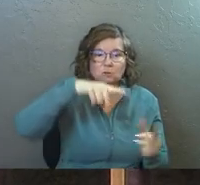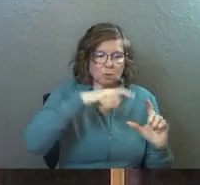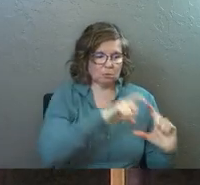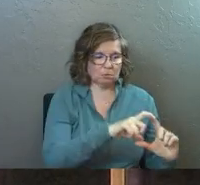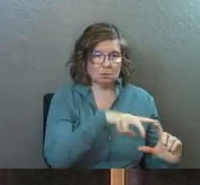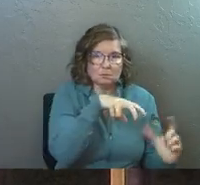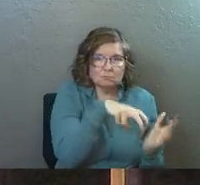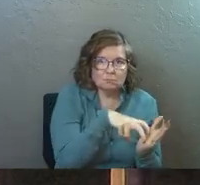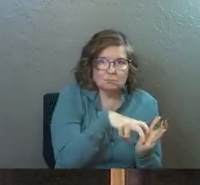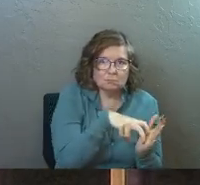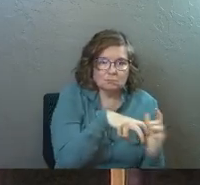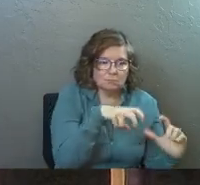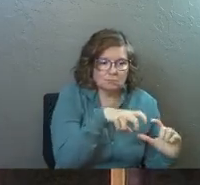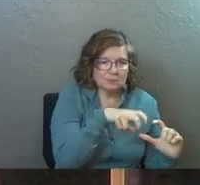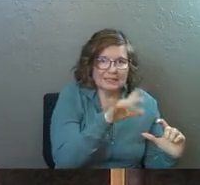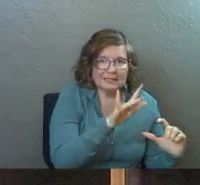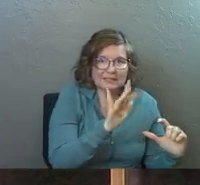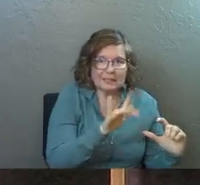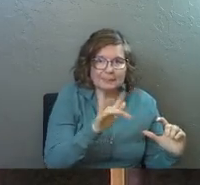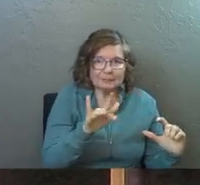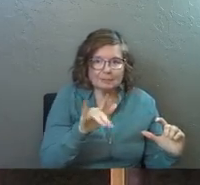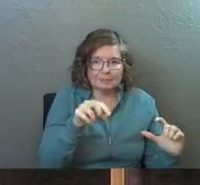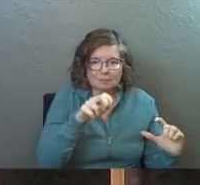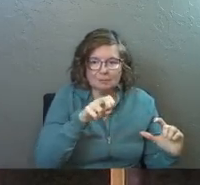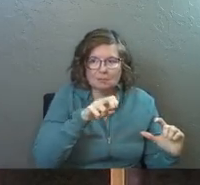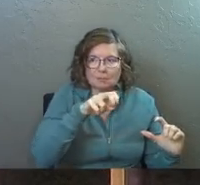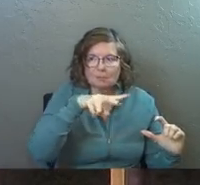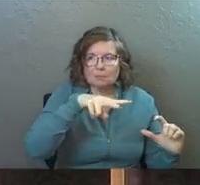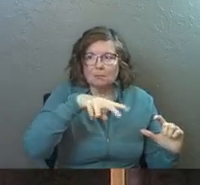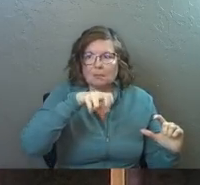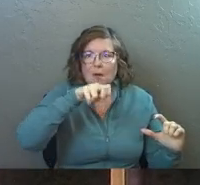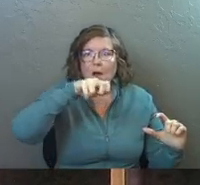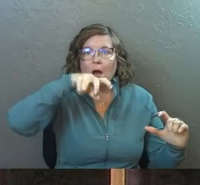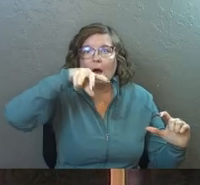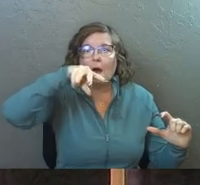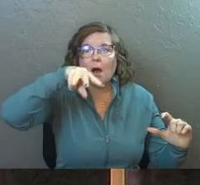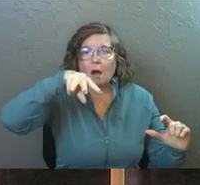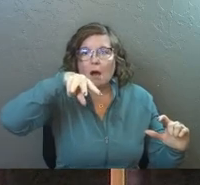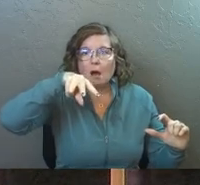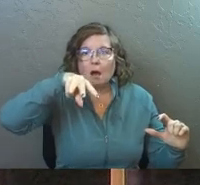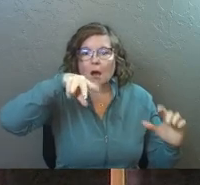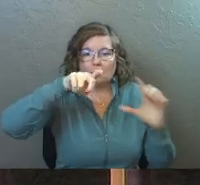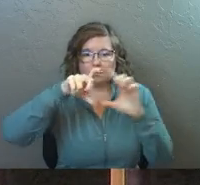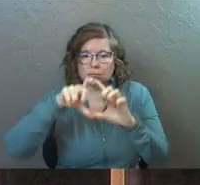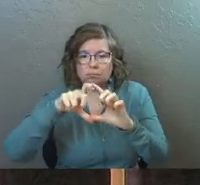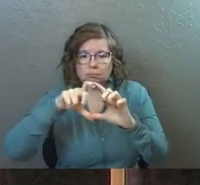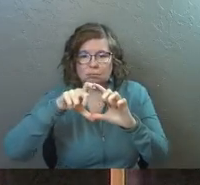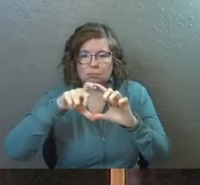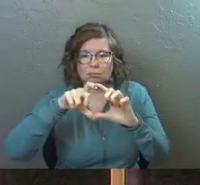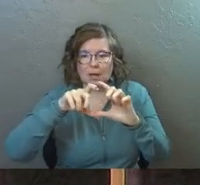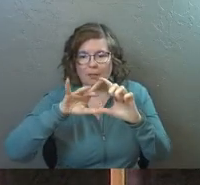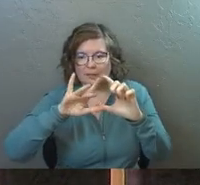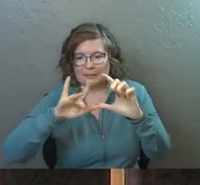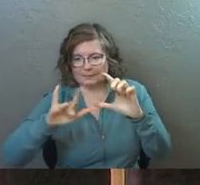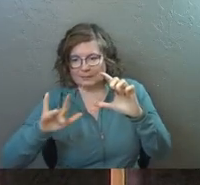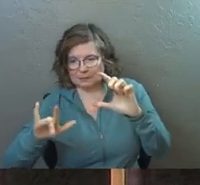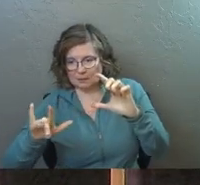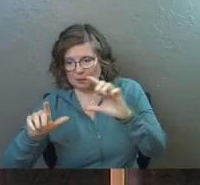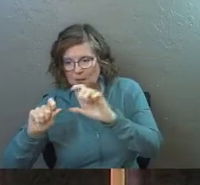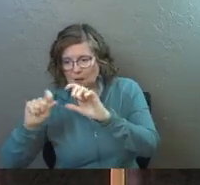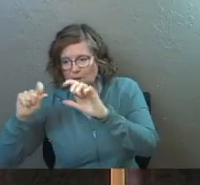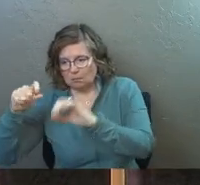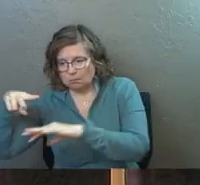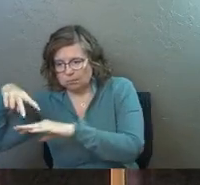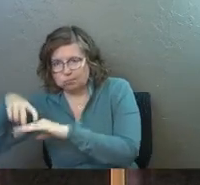like maybe 5 or 6 frames, and they'll paint another one. And then they'll jump 5 or 6 frames again and paint another one. And what